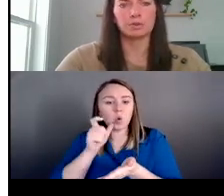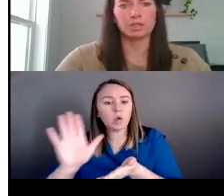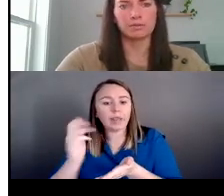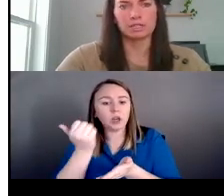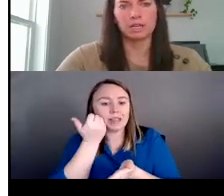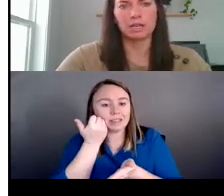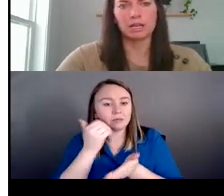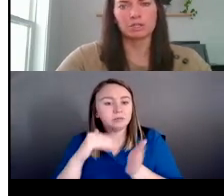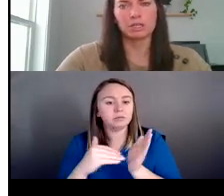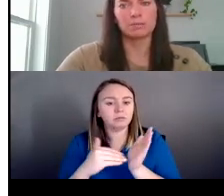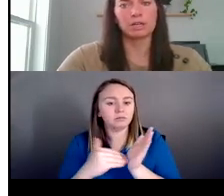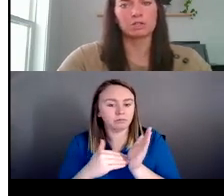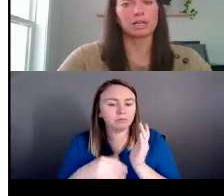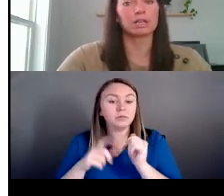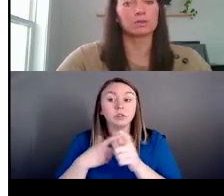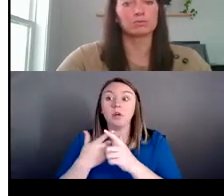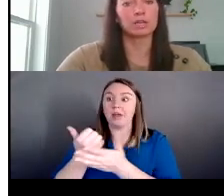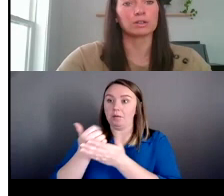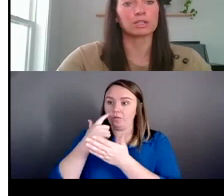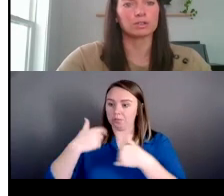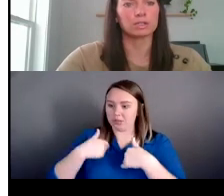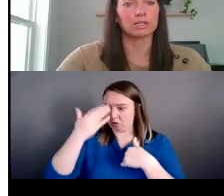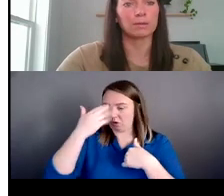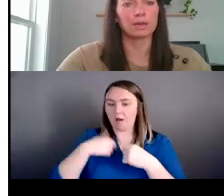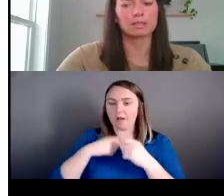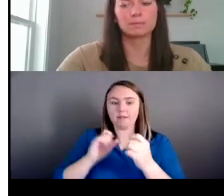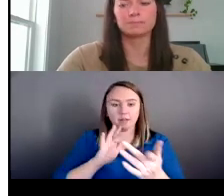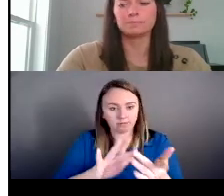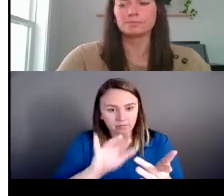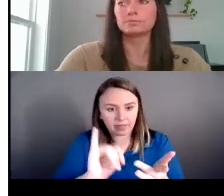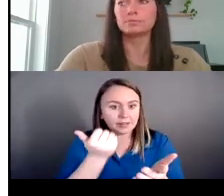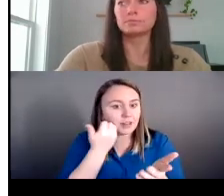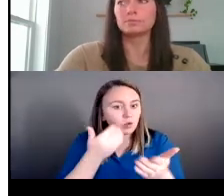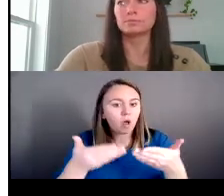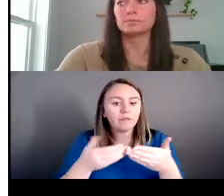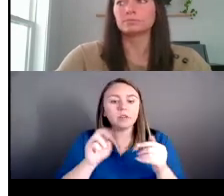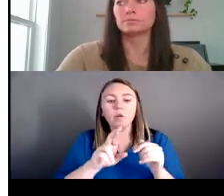up with the investigating agency to make sure I can get those records entered into NamUs.